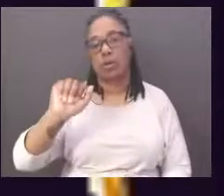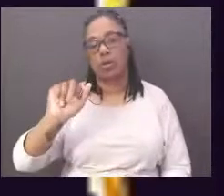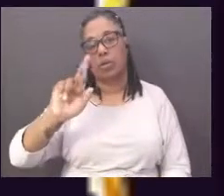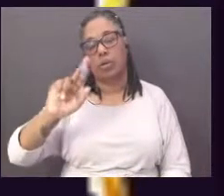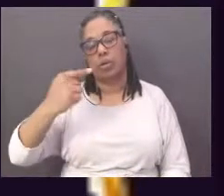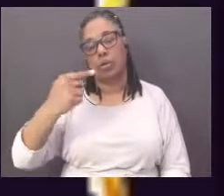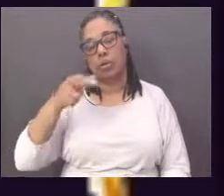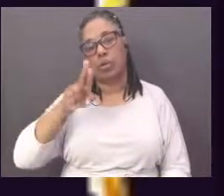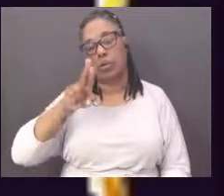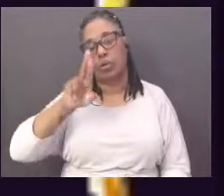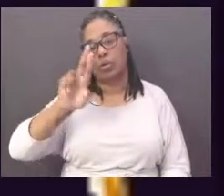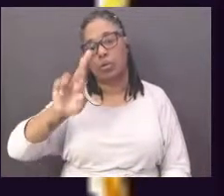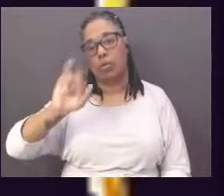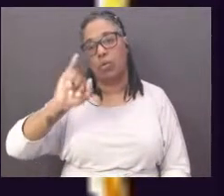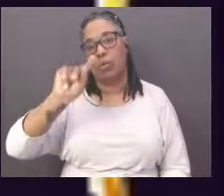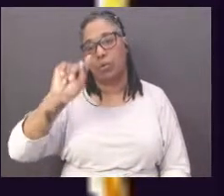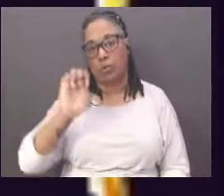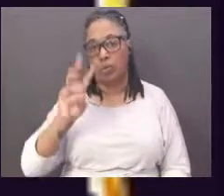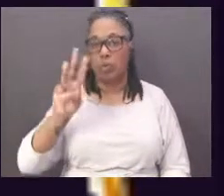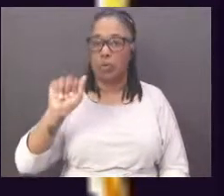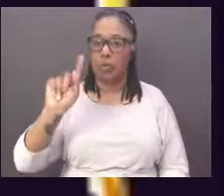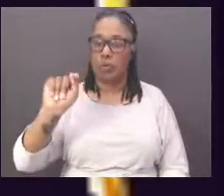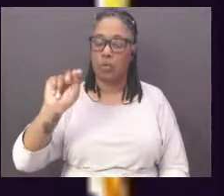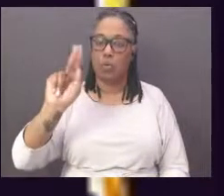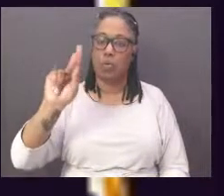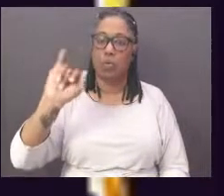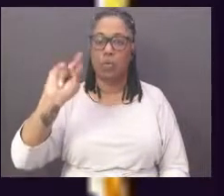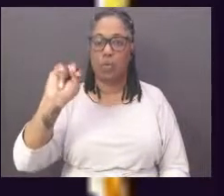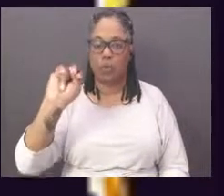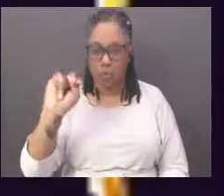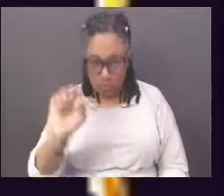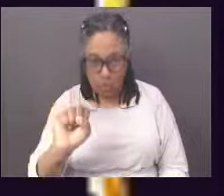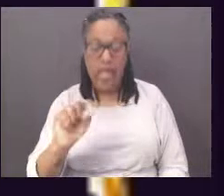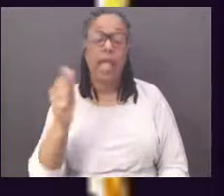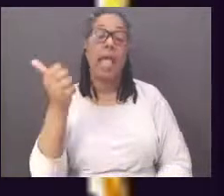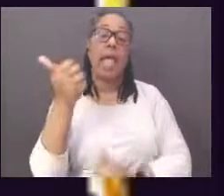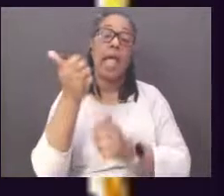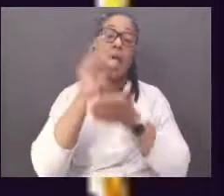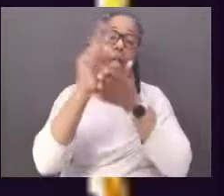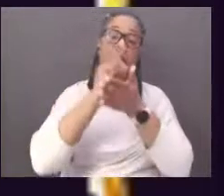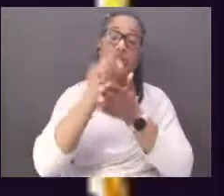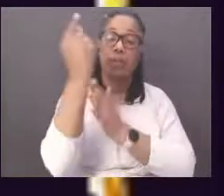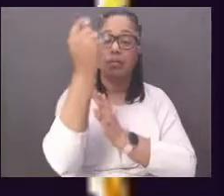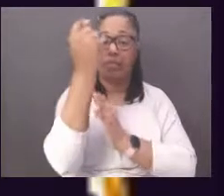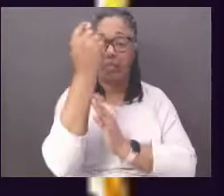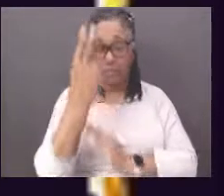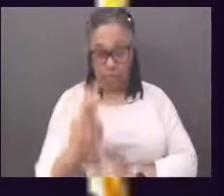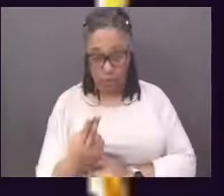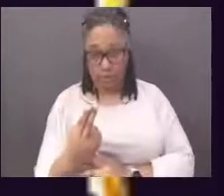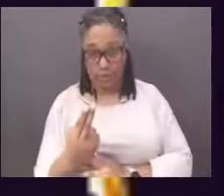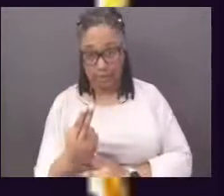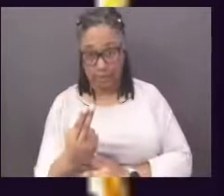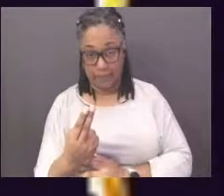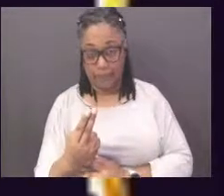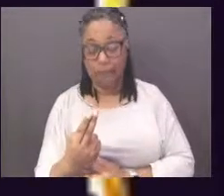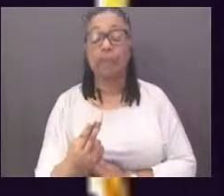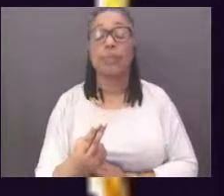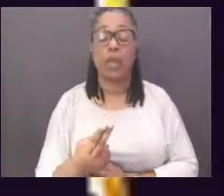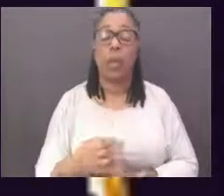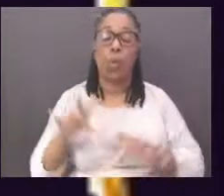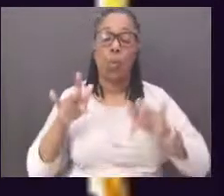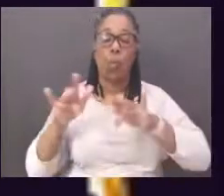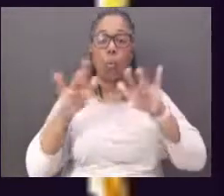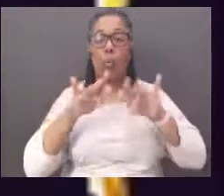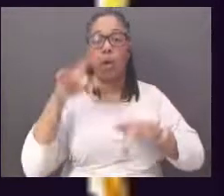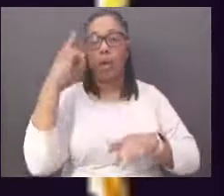Every Thursday she records for stream, and we play the stream at 10 o'clock on Sunday. Once again, we'll continue